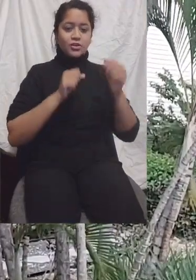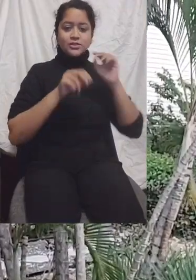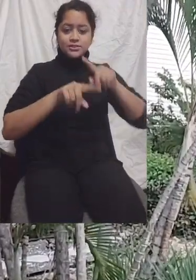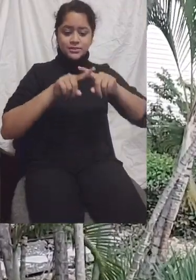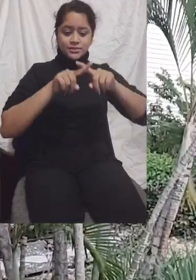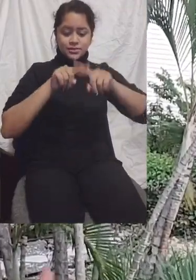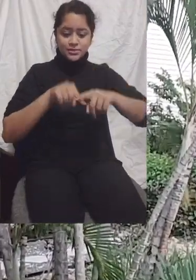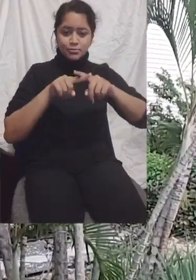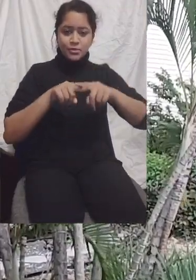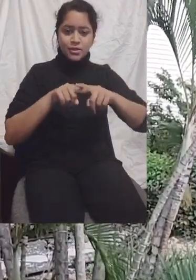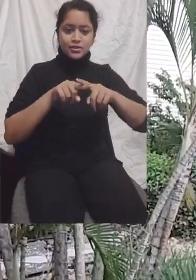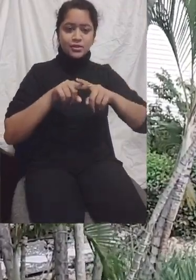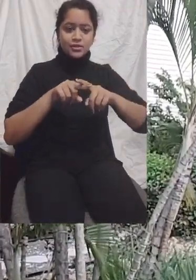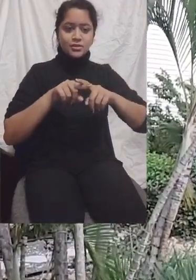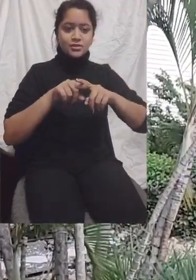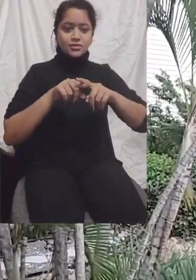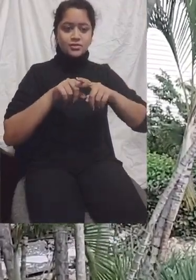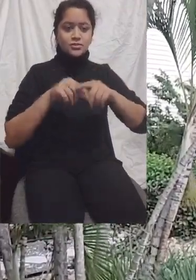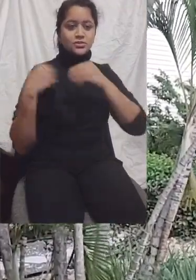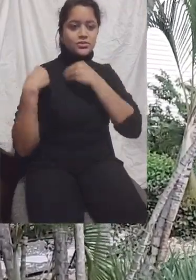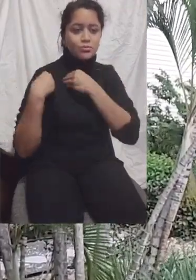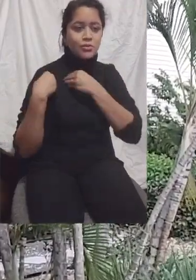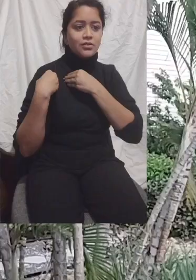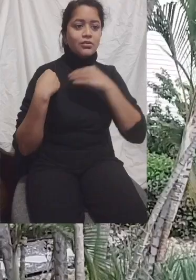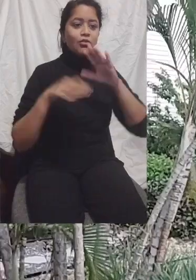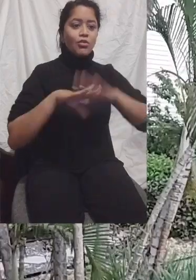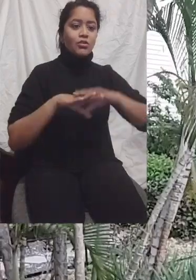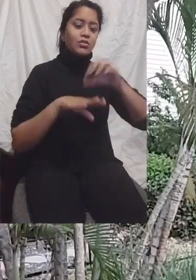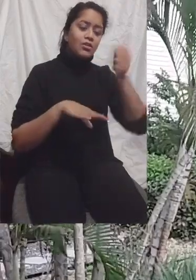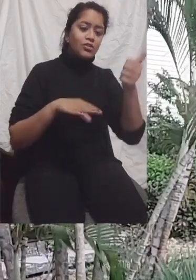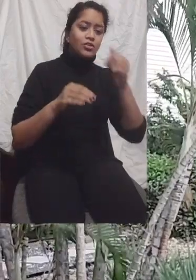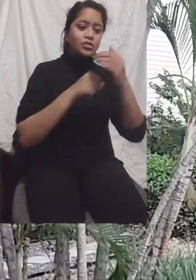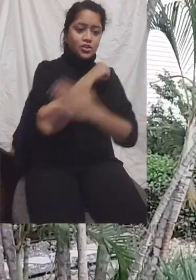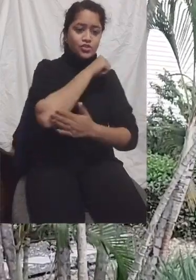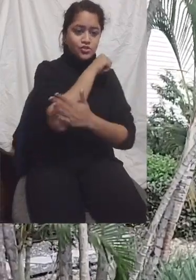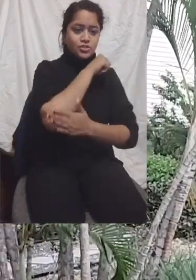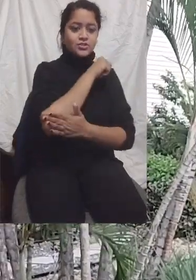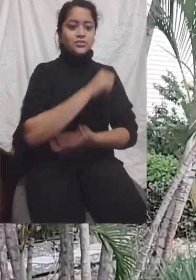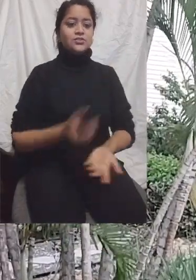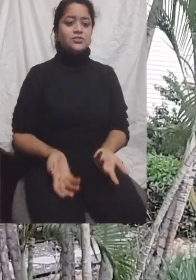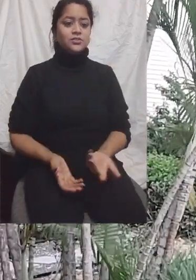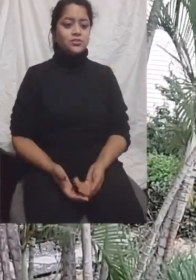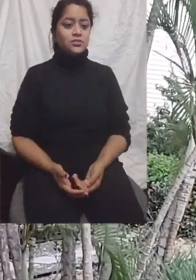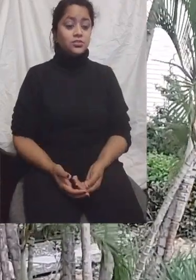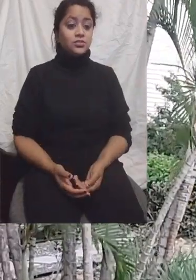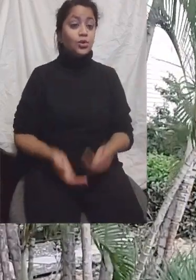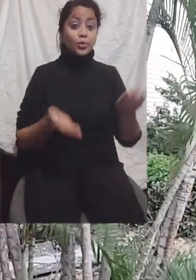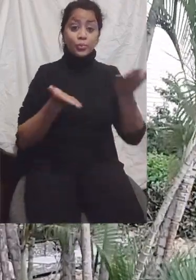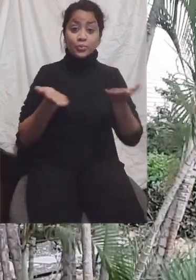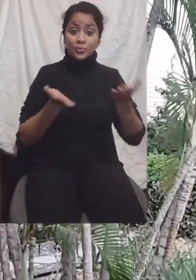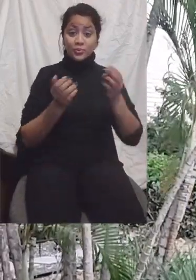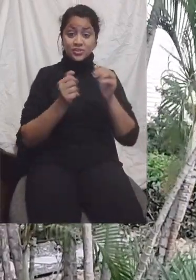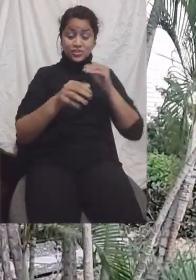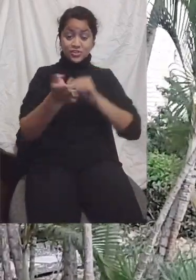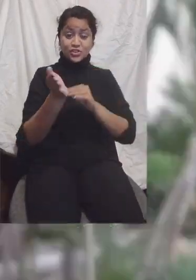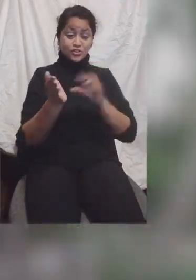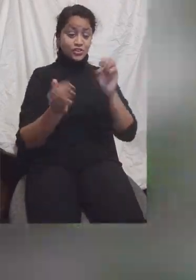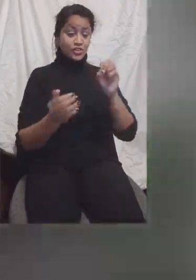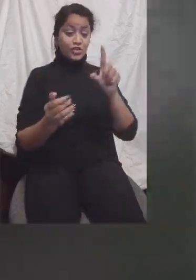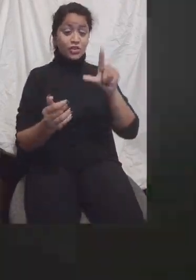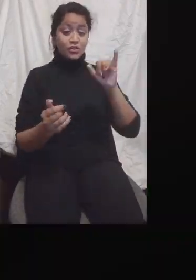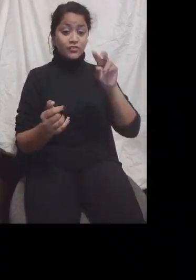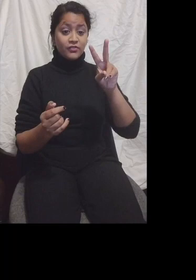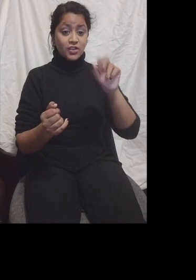it ourselves without having to depend on another country helping us. Thank you so much. You're welcome.